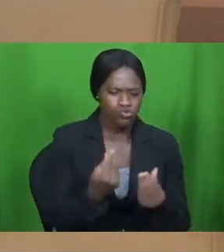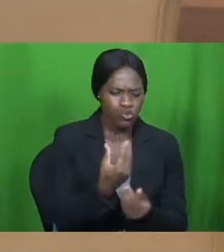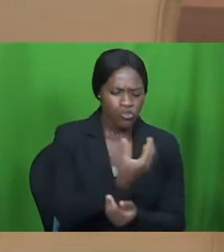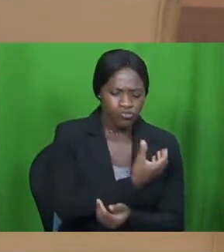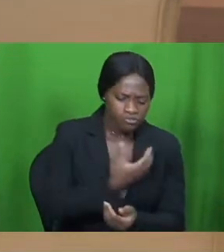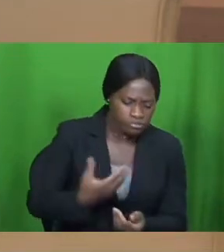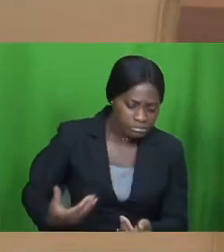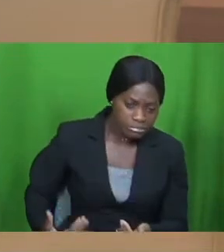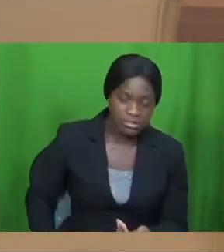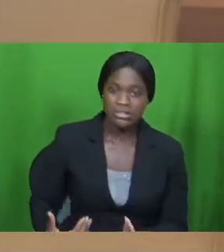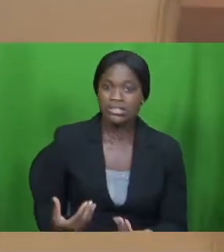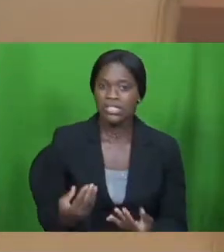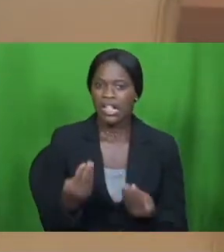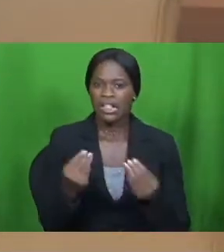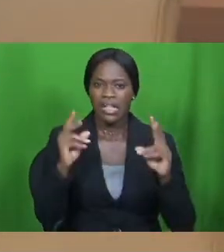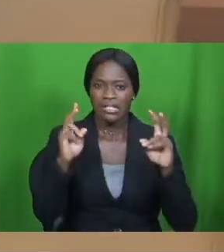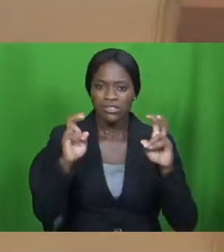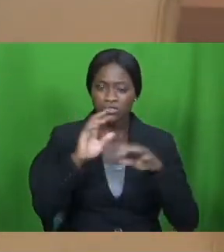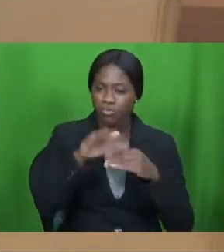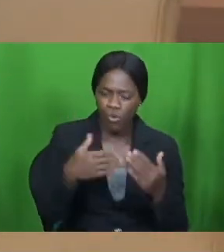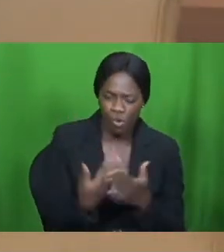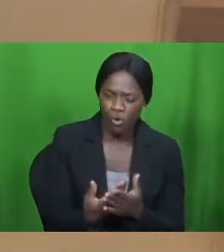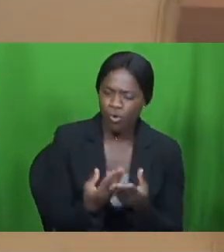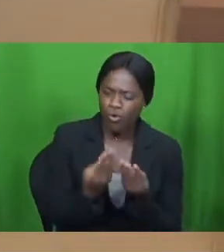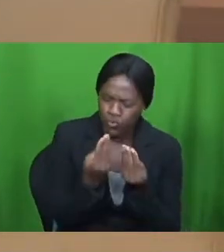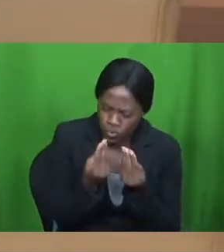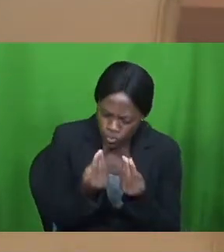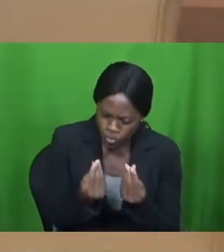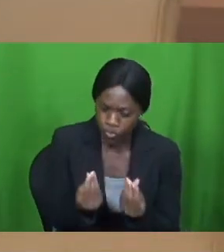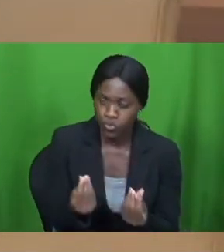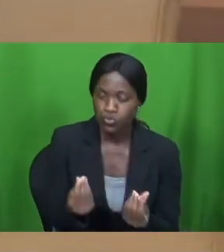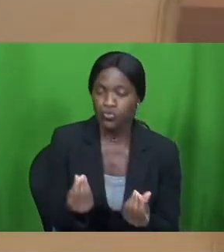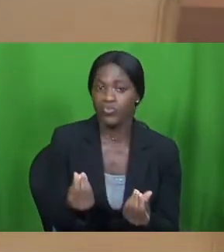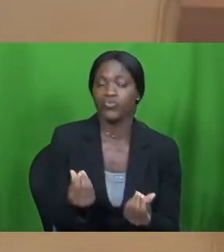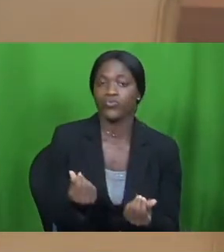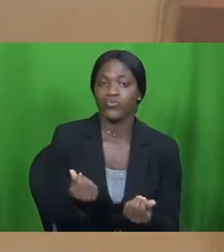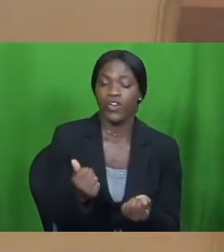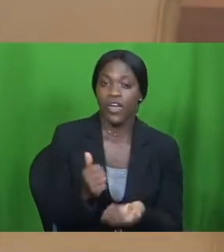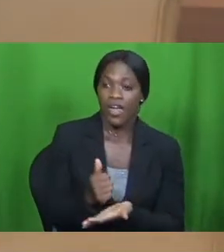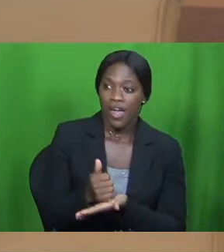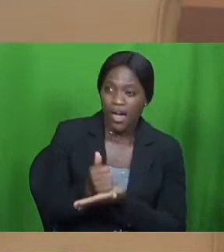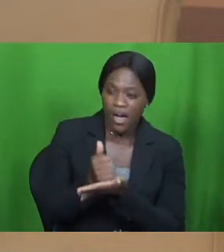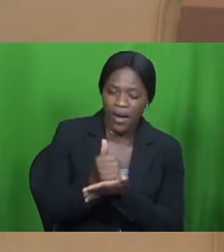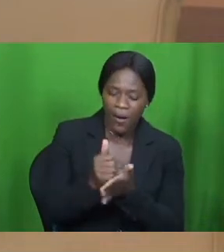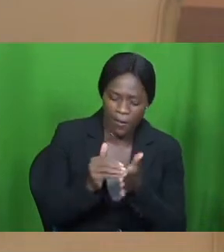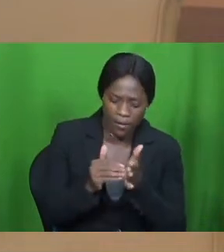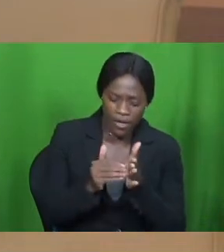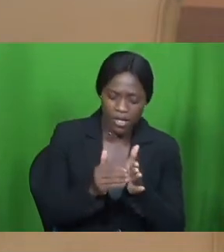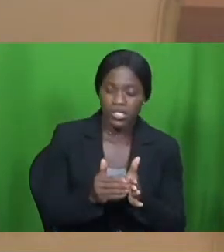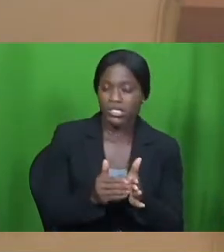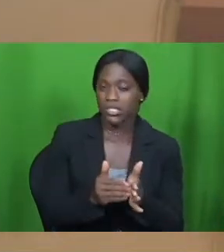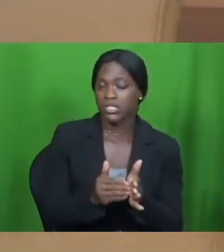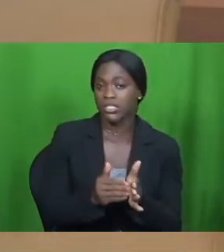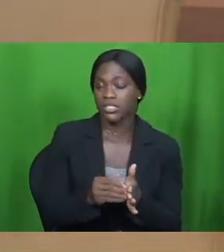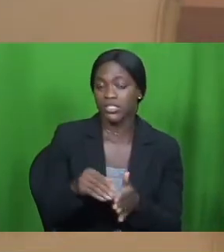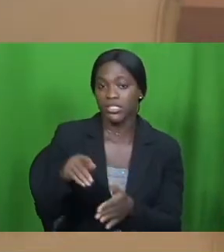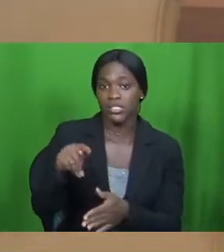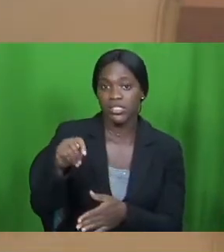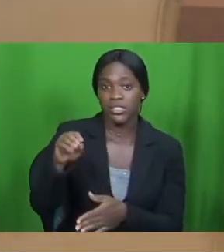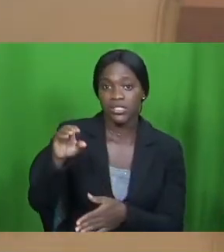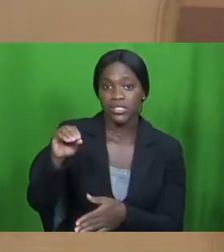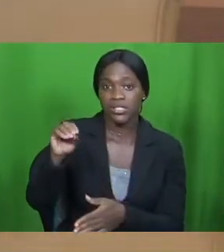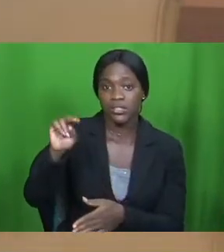land. Honorable Ameyedo remained a pillar among the Tongus and for that matter Agave until his